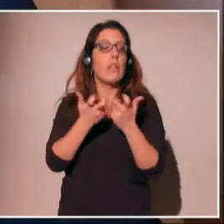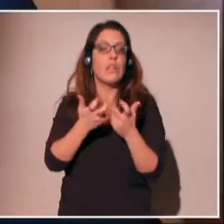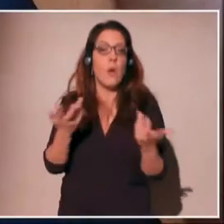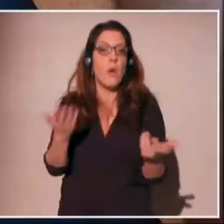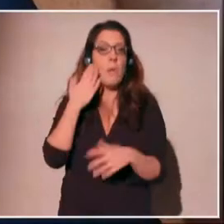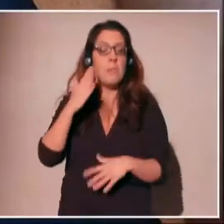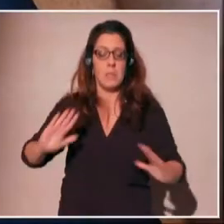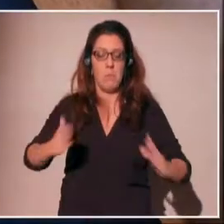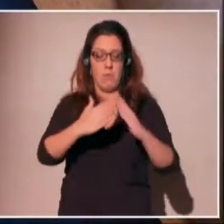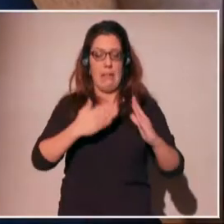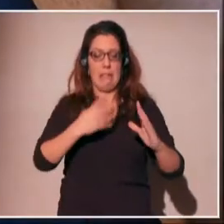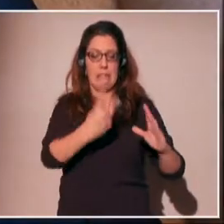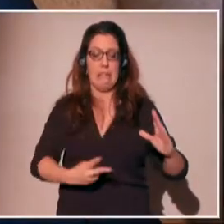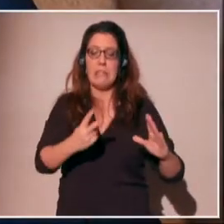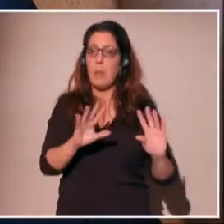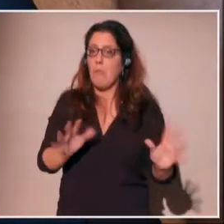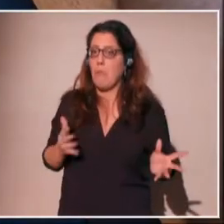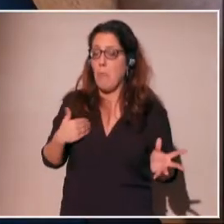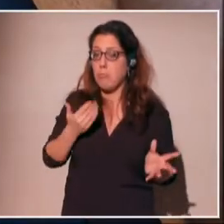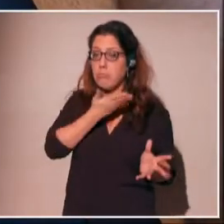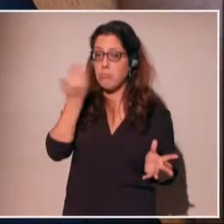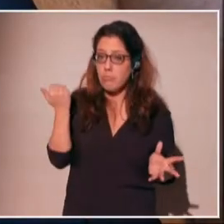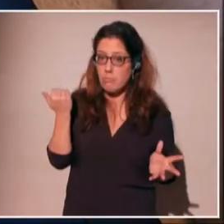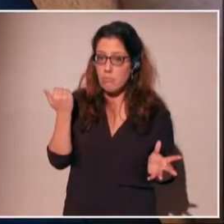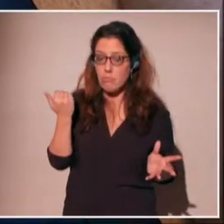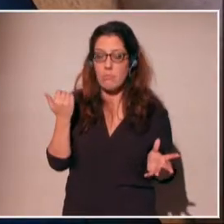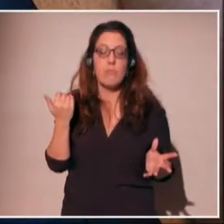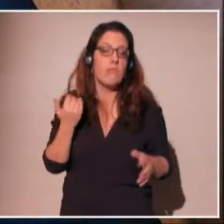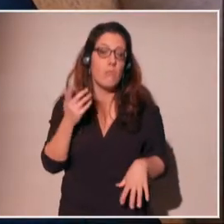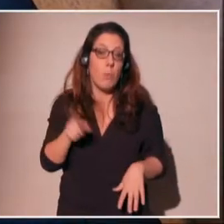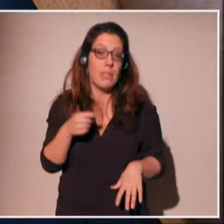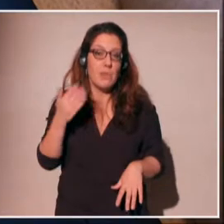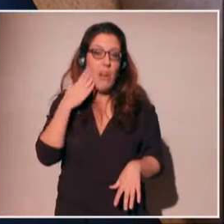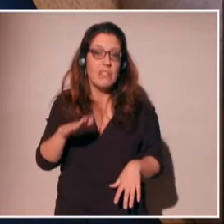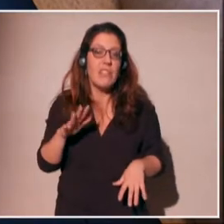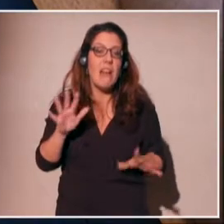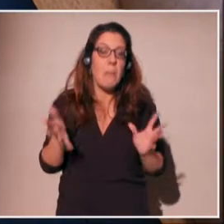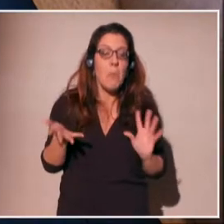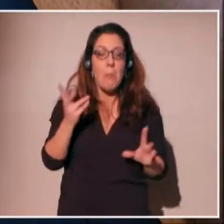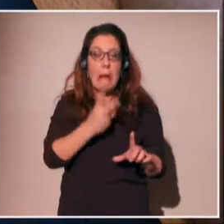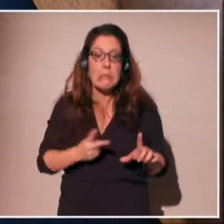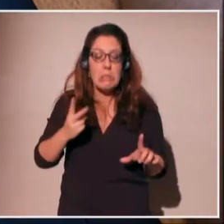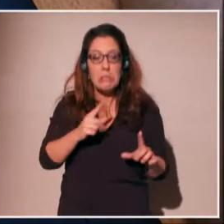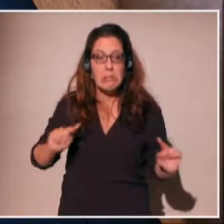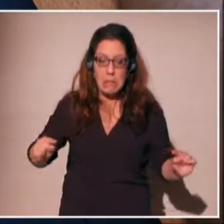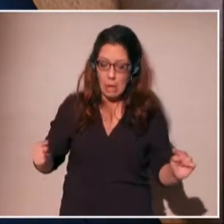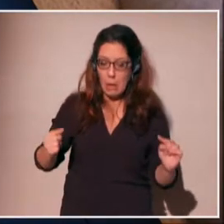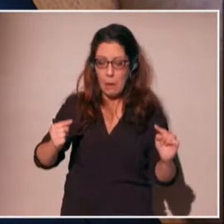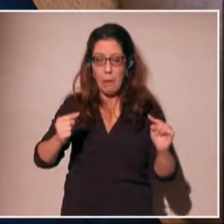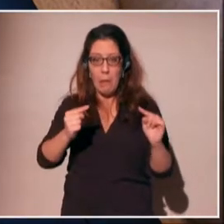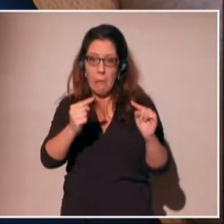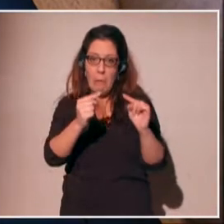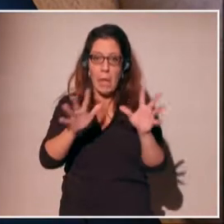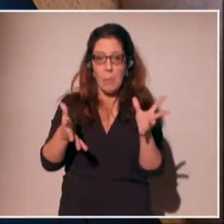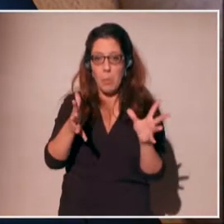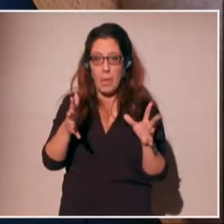the mountain that I would like. And if you do machine learning here, deep learning from the mountain,